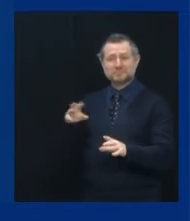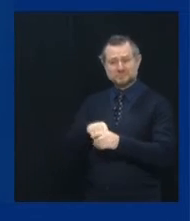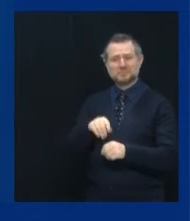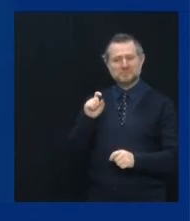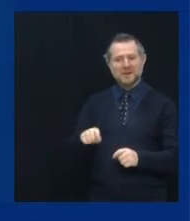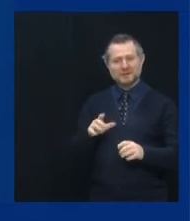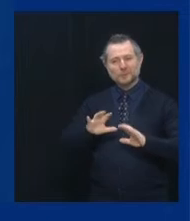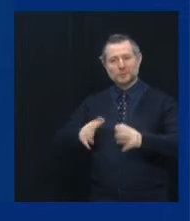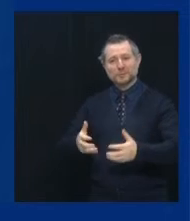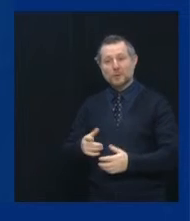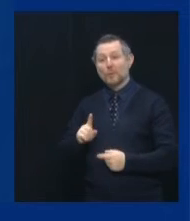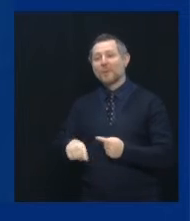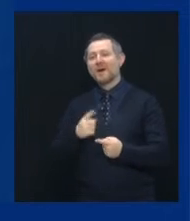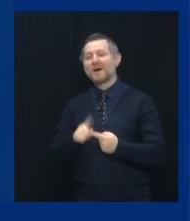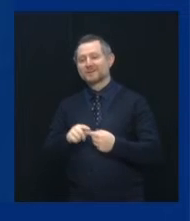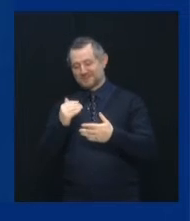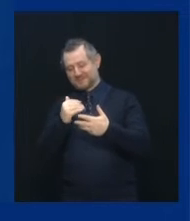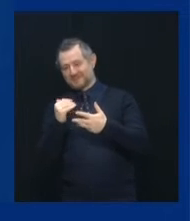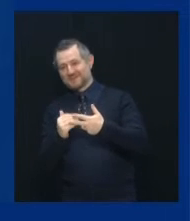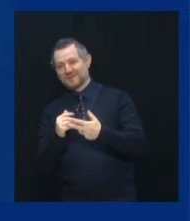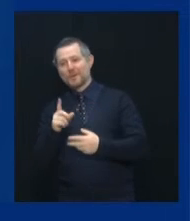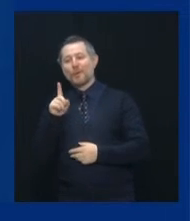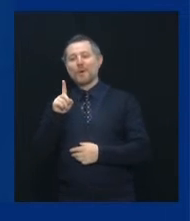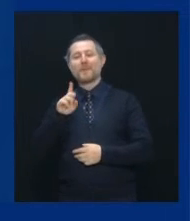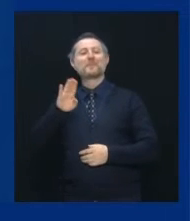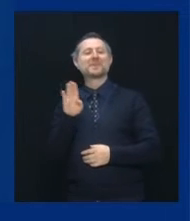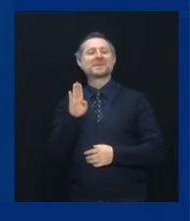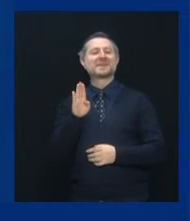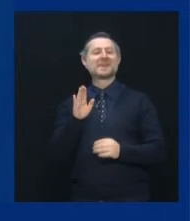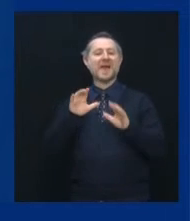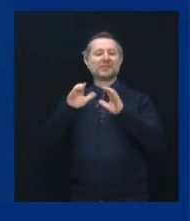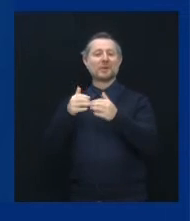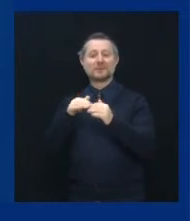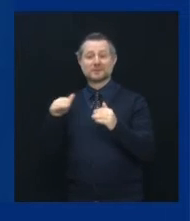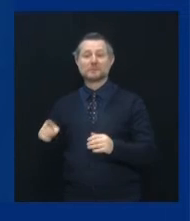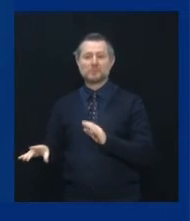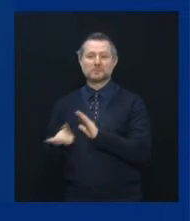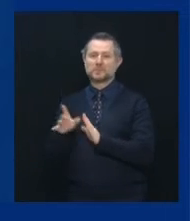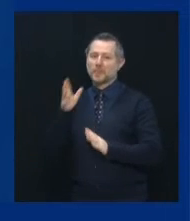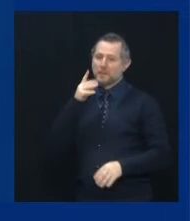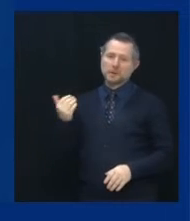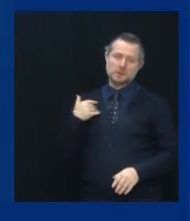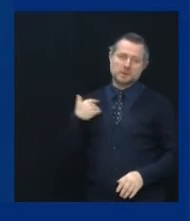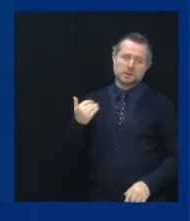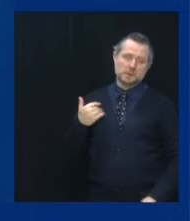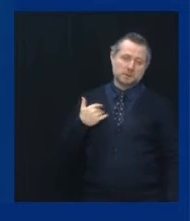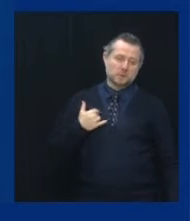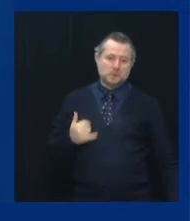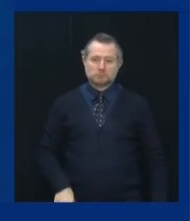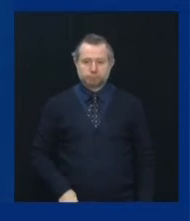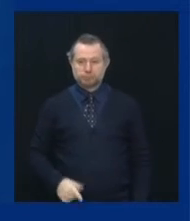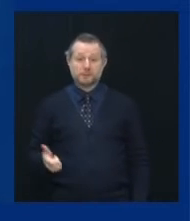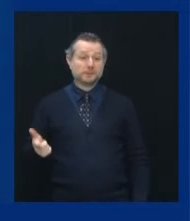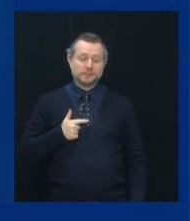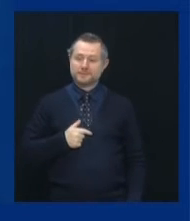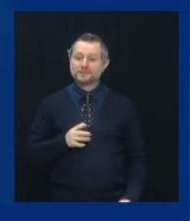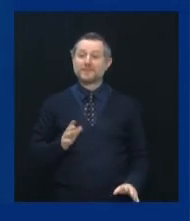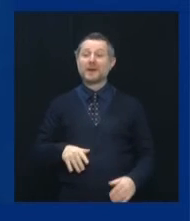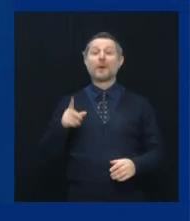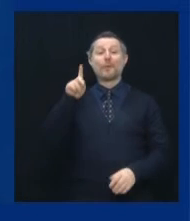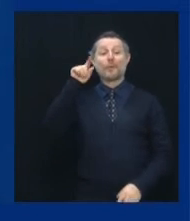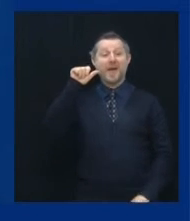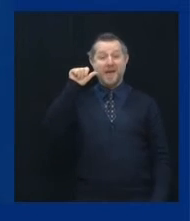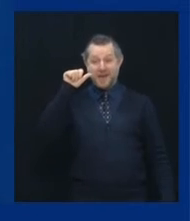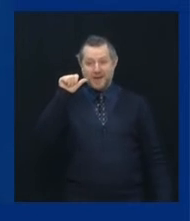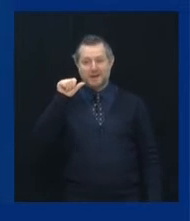we get to 1B. So everybody wants to know, when will they get vaccinated? 1A is the healthcare